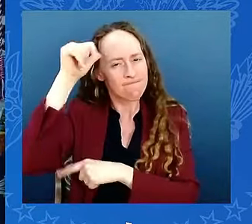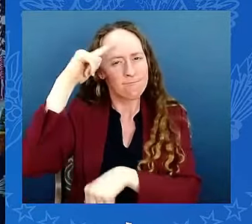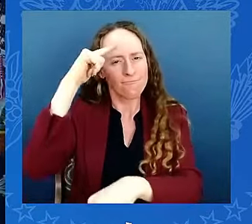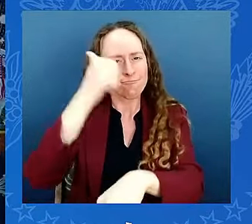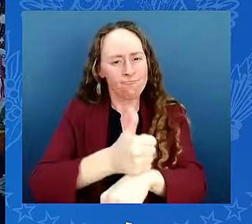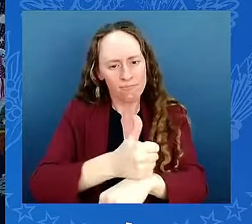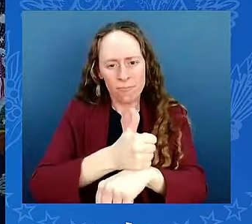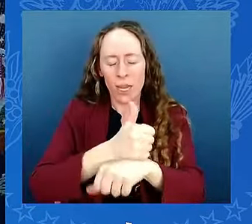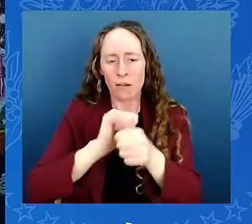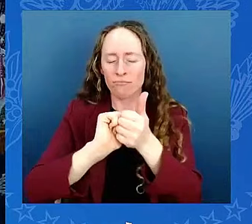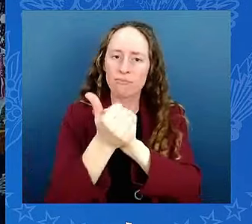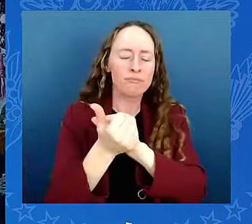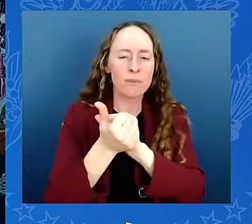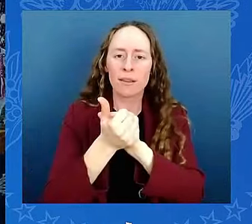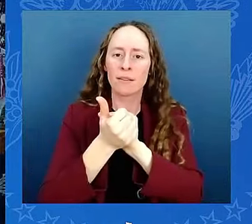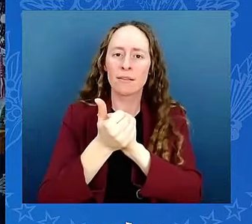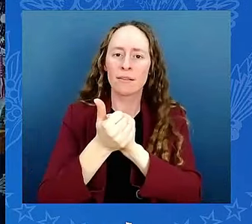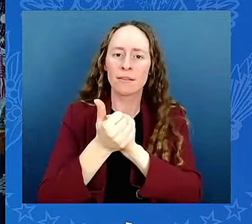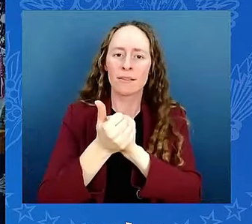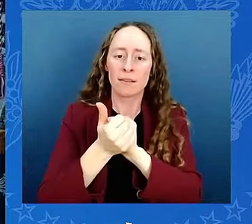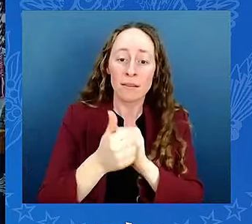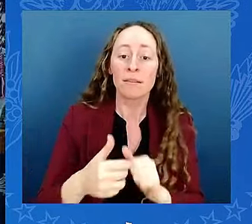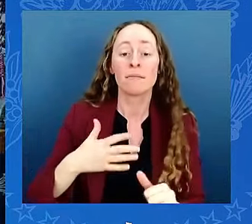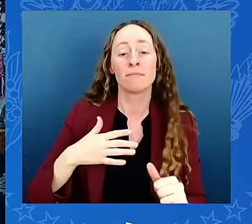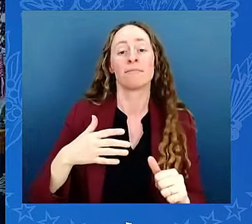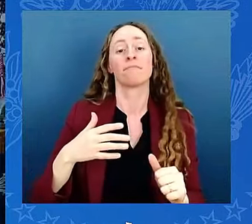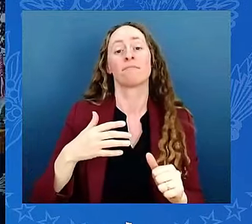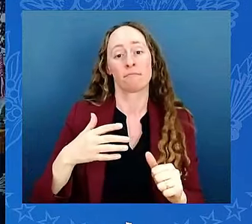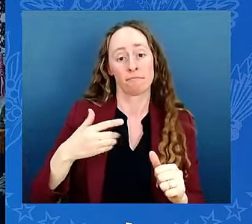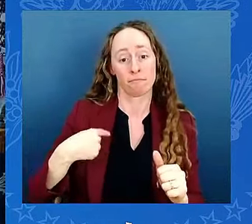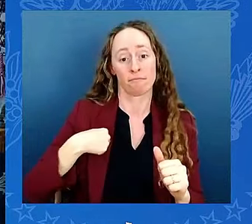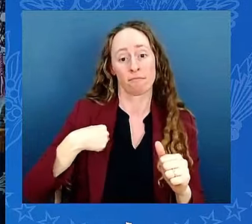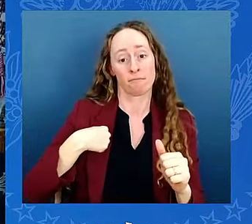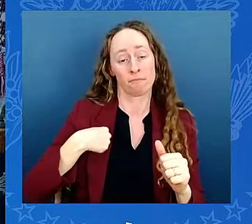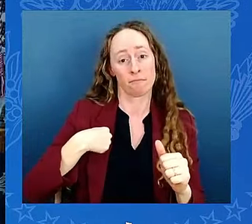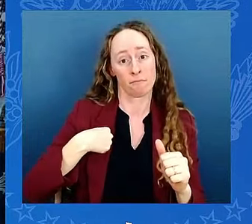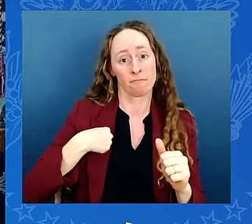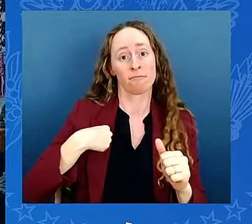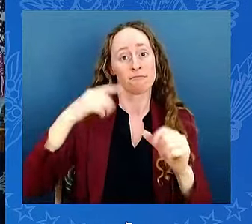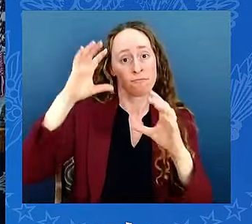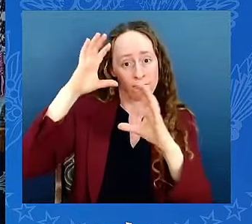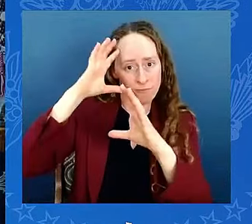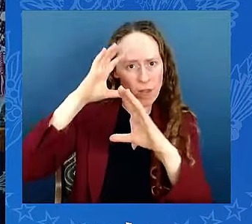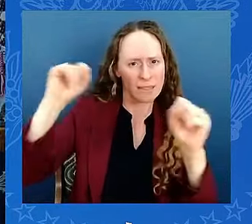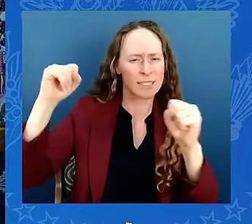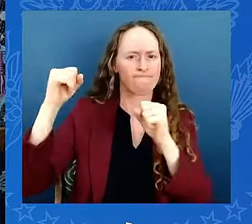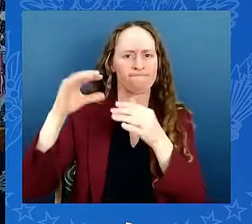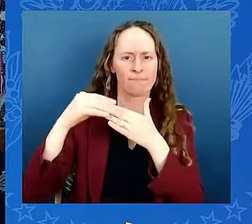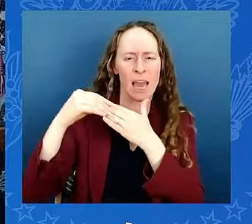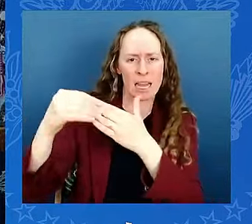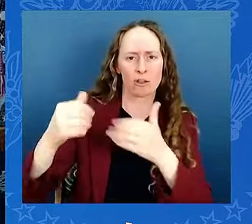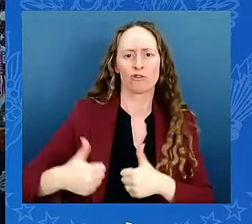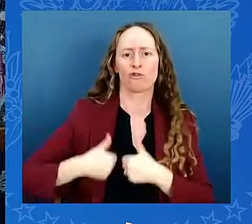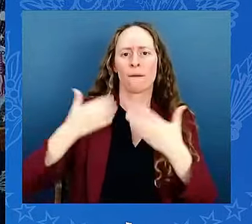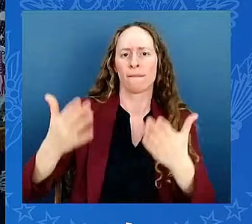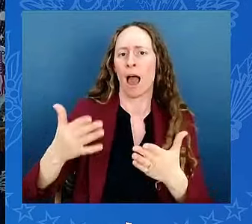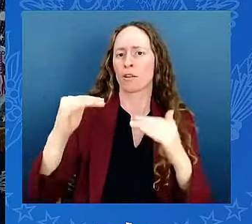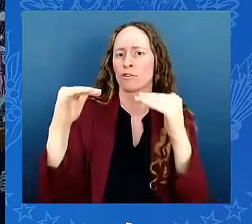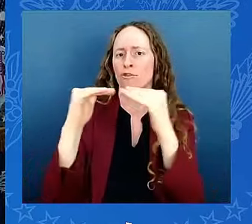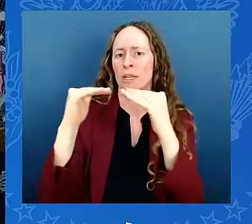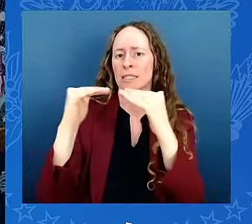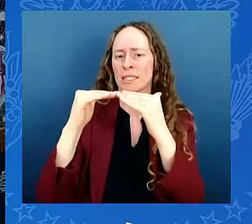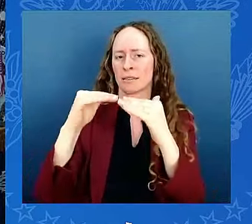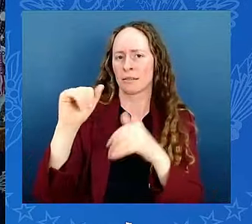am the president of Survivor Justice Action. As someone who survived domestic